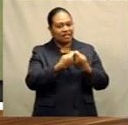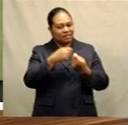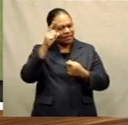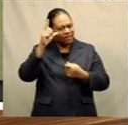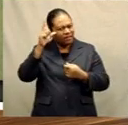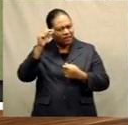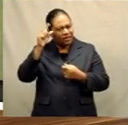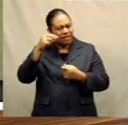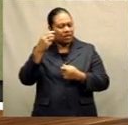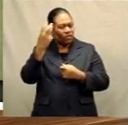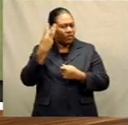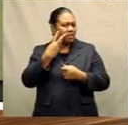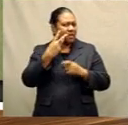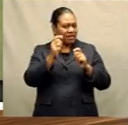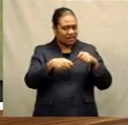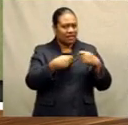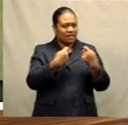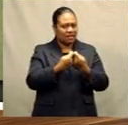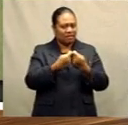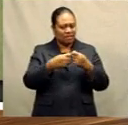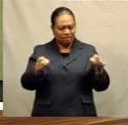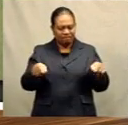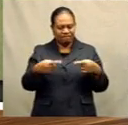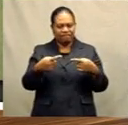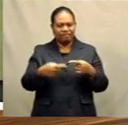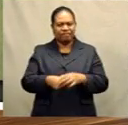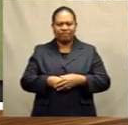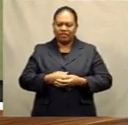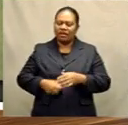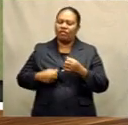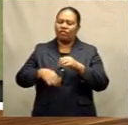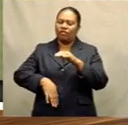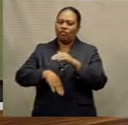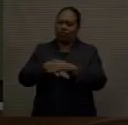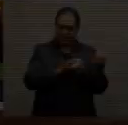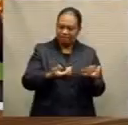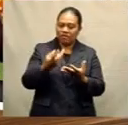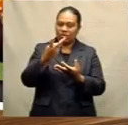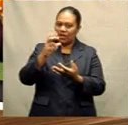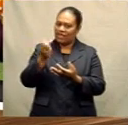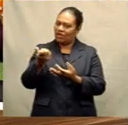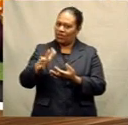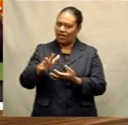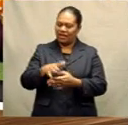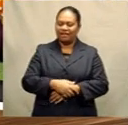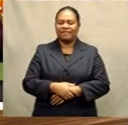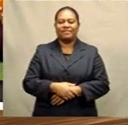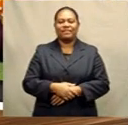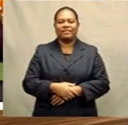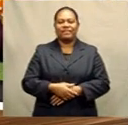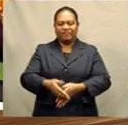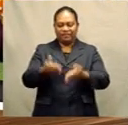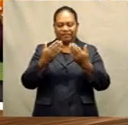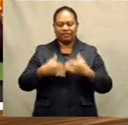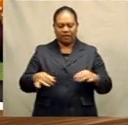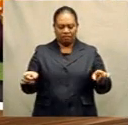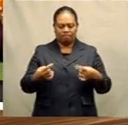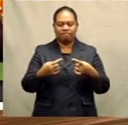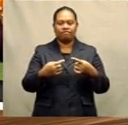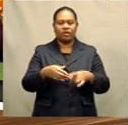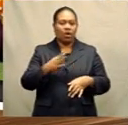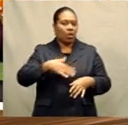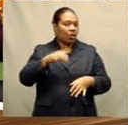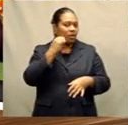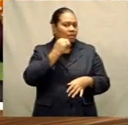Fijiana's impressive showings in the women's competition will give Fuli a lot to think about. Playing against the All Blacks would be a